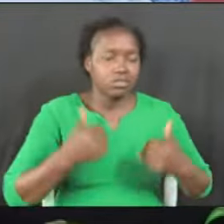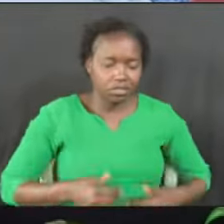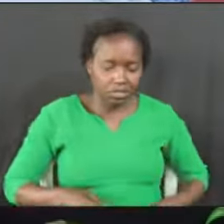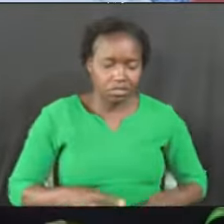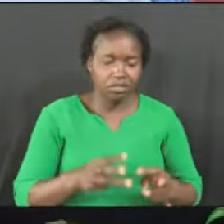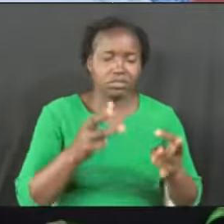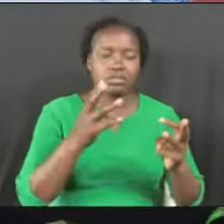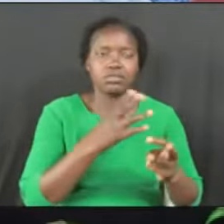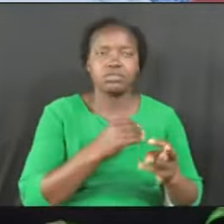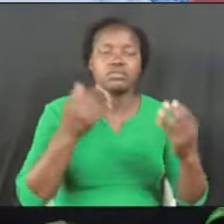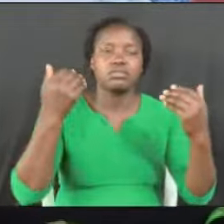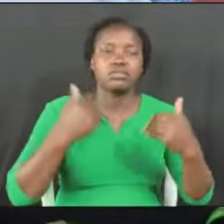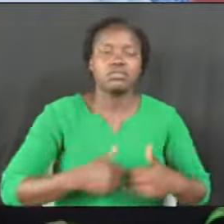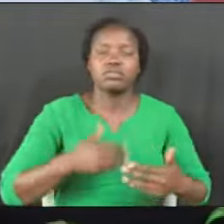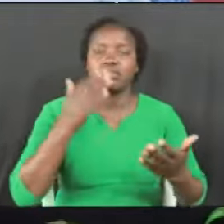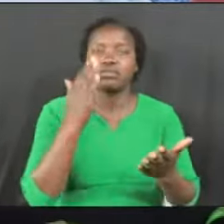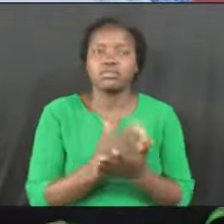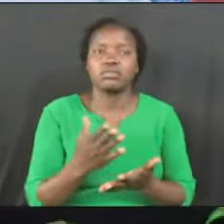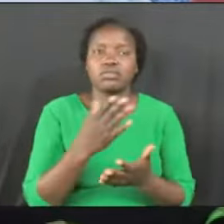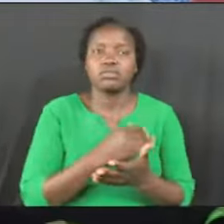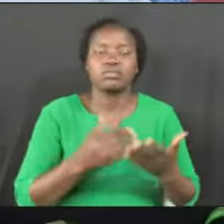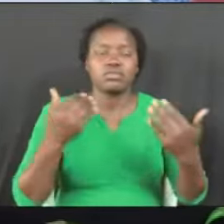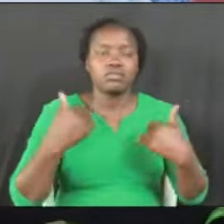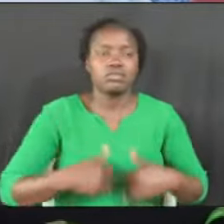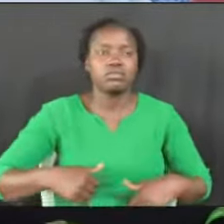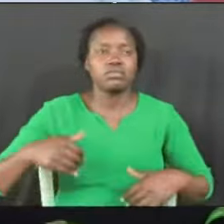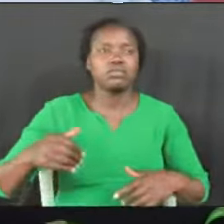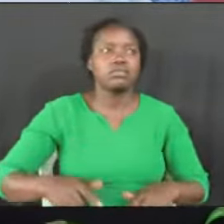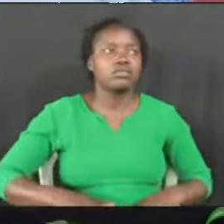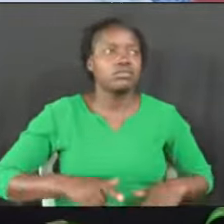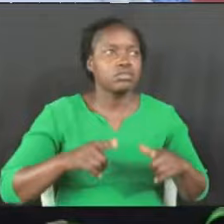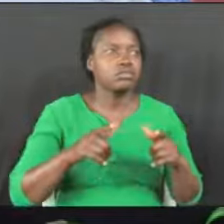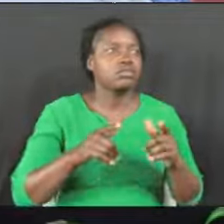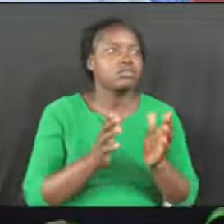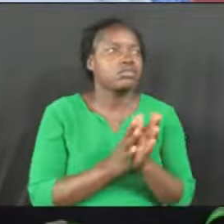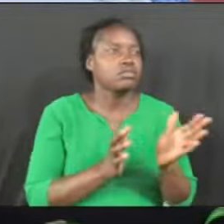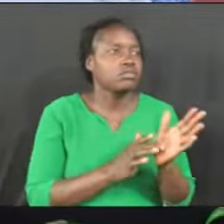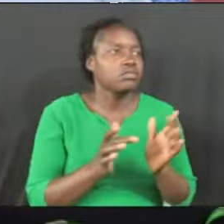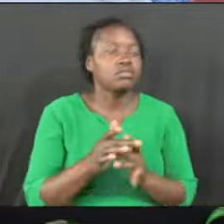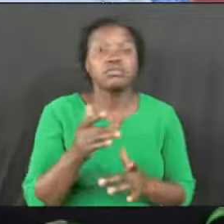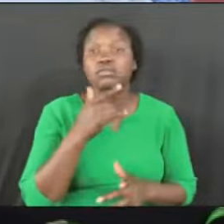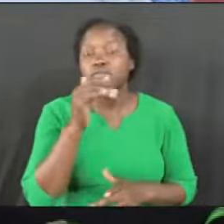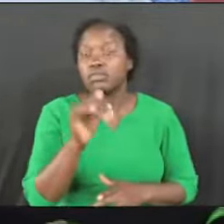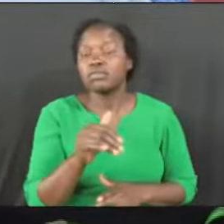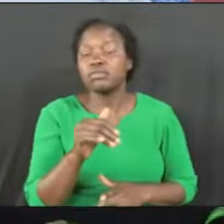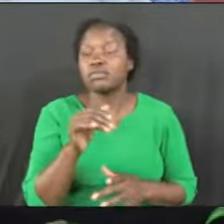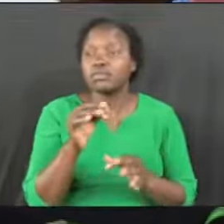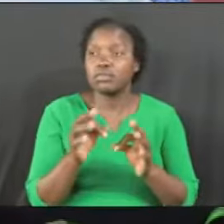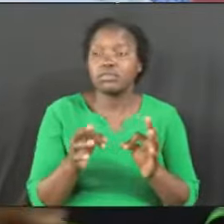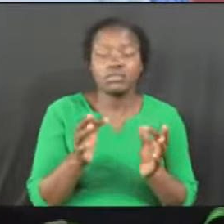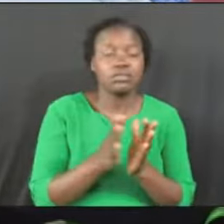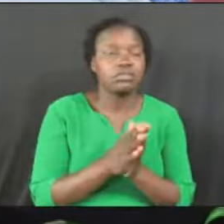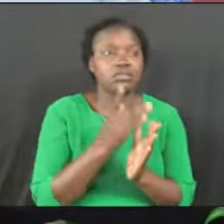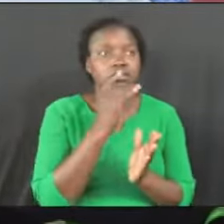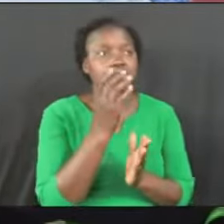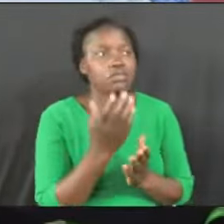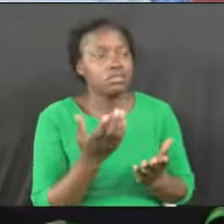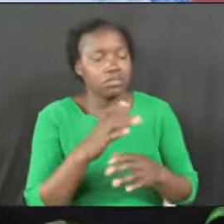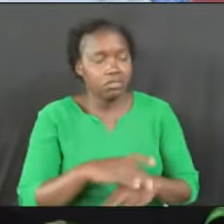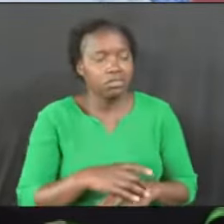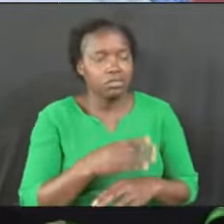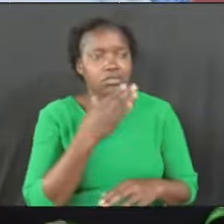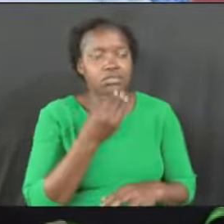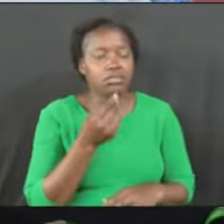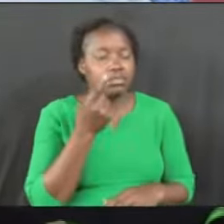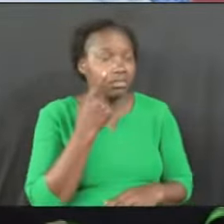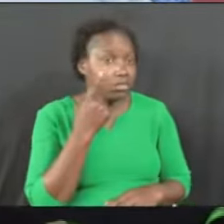and I am the truth, and I am the life. Jesus said, he who has seen the Father has seen